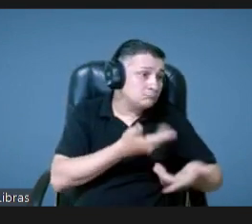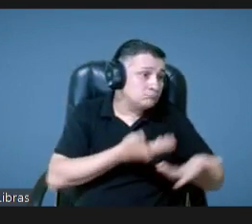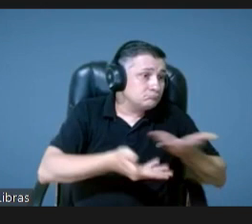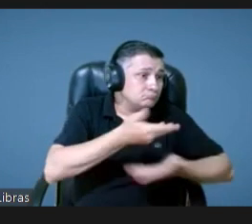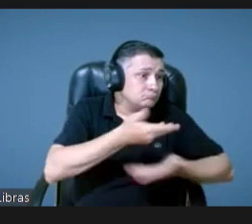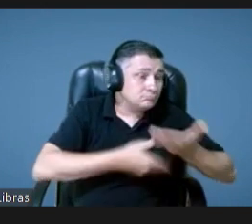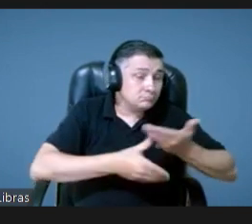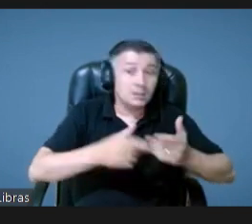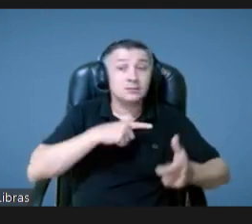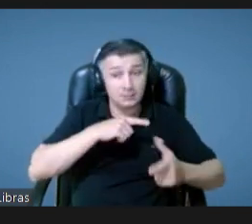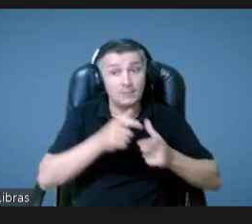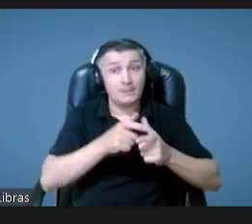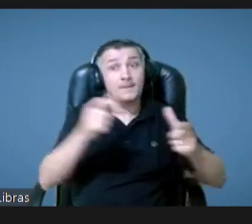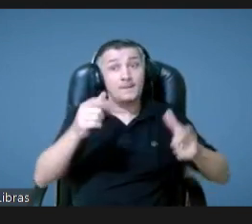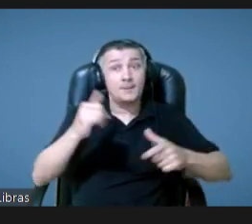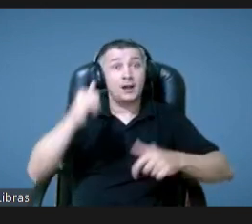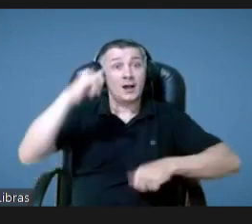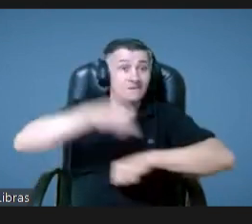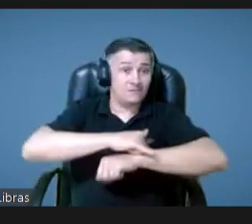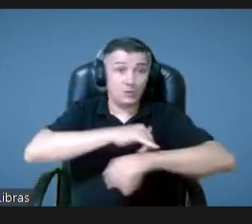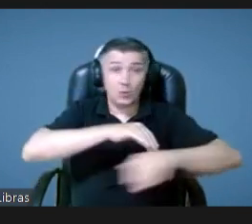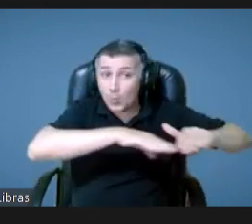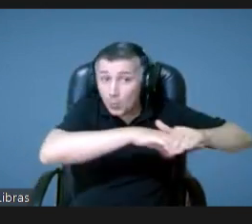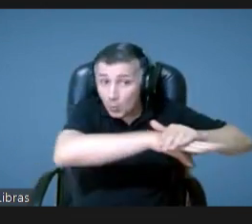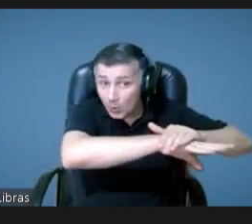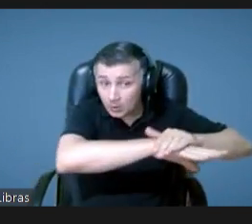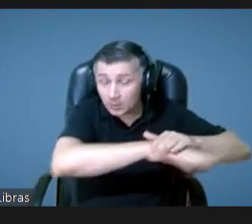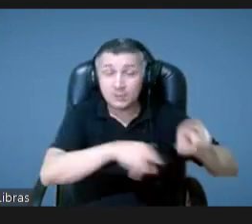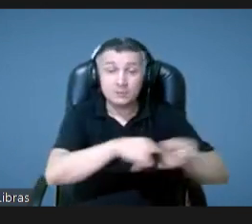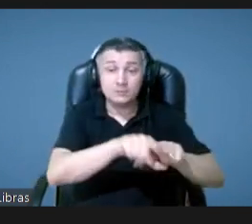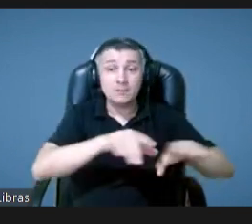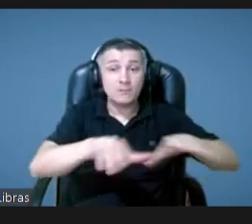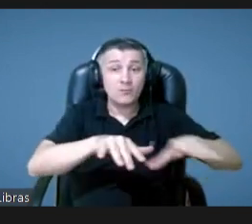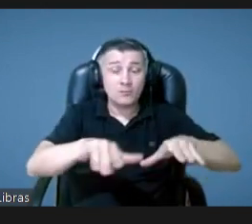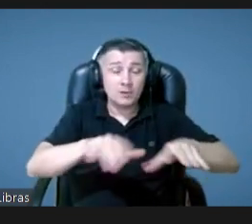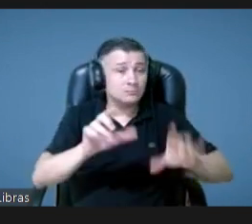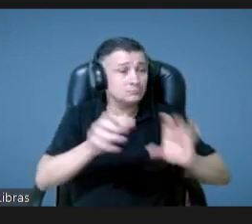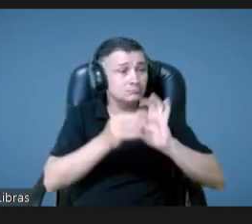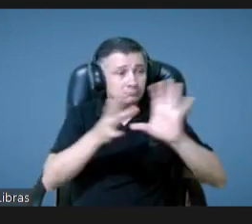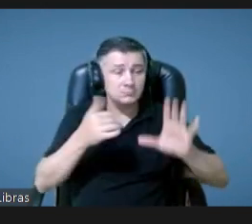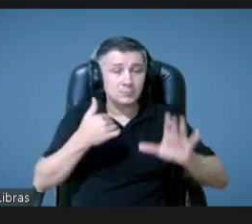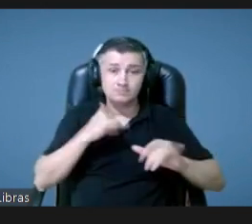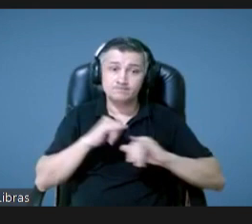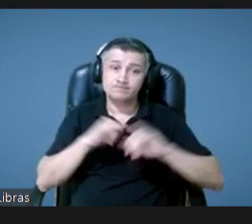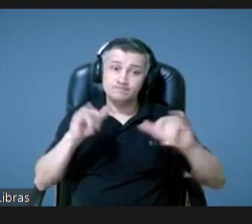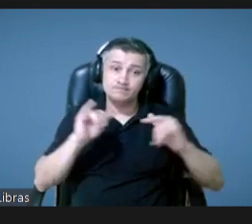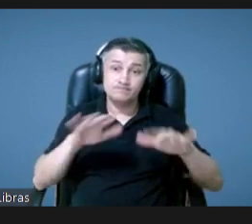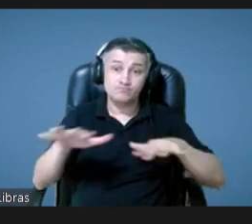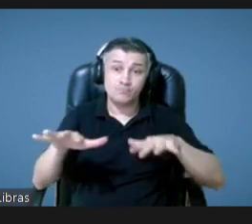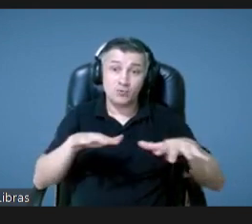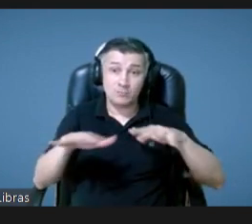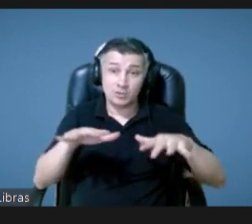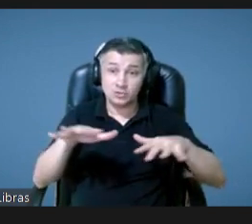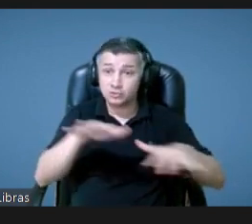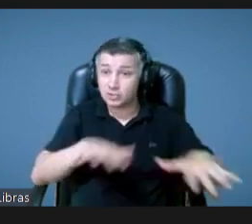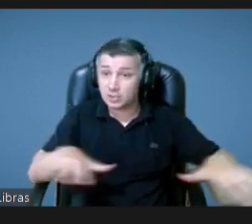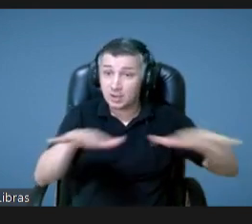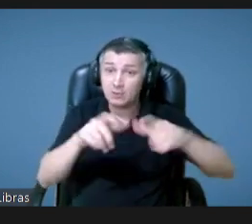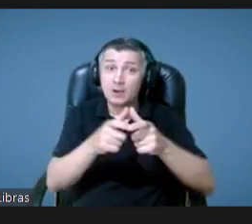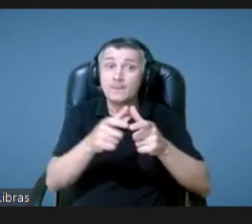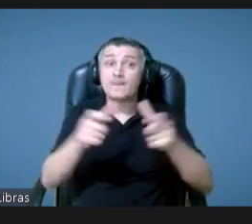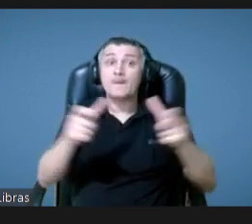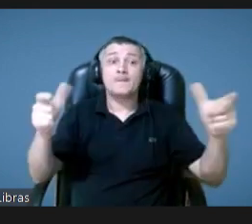business. There has been an increase in the number of planes hangared and also in